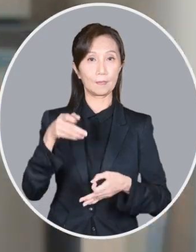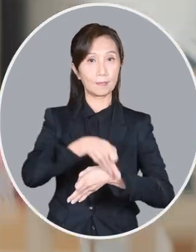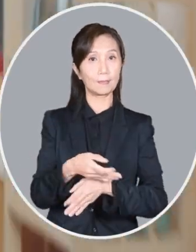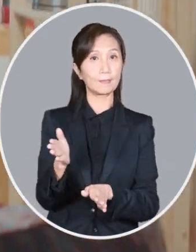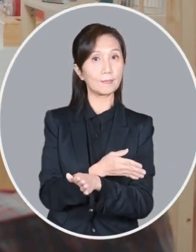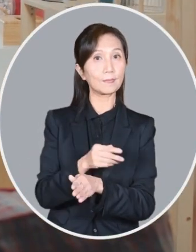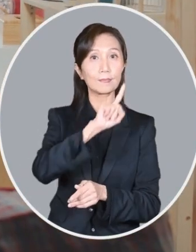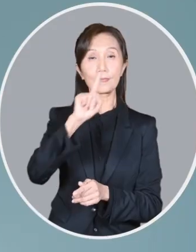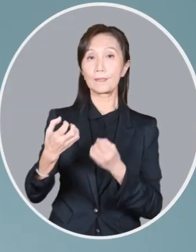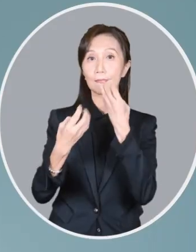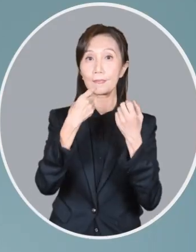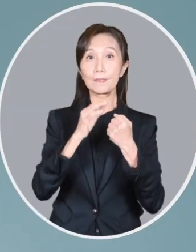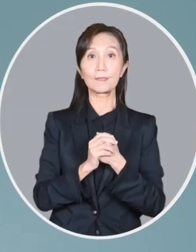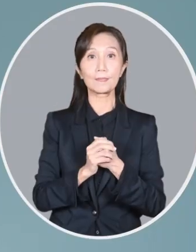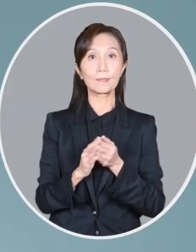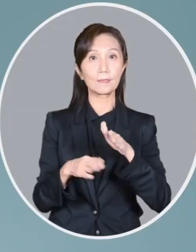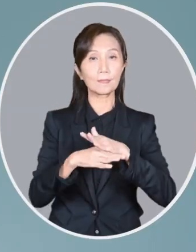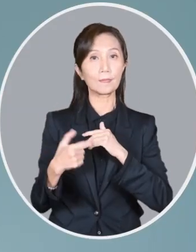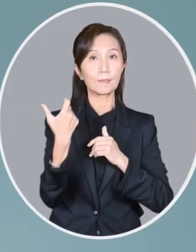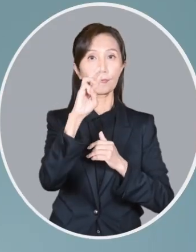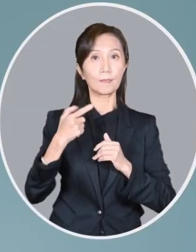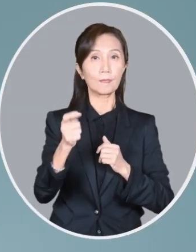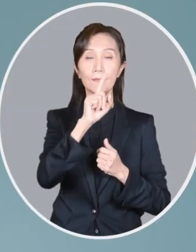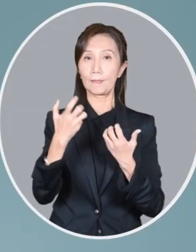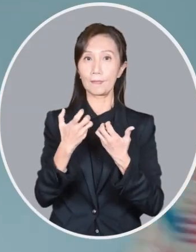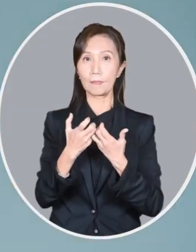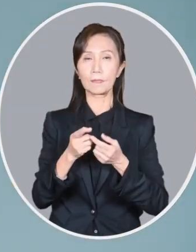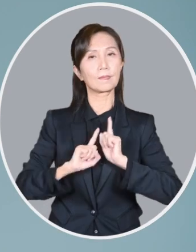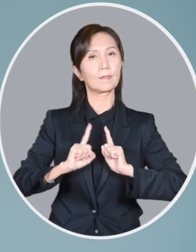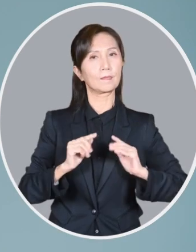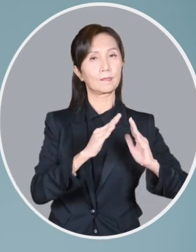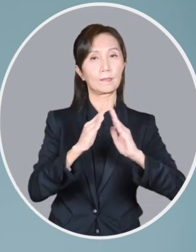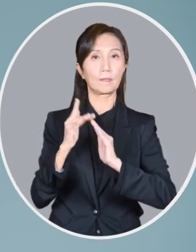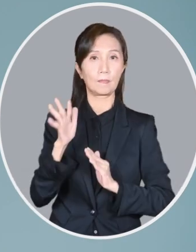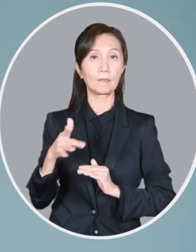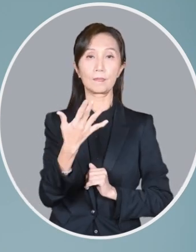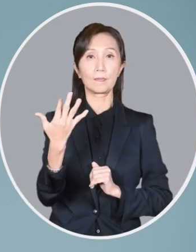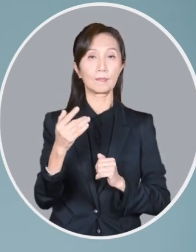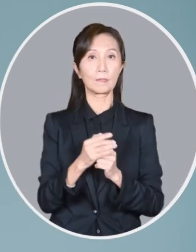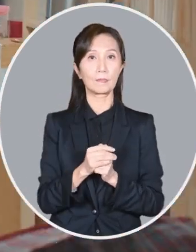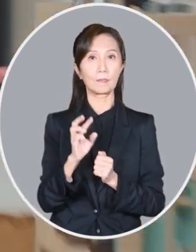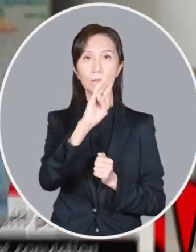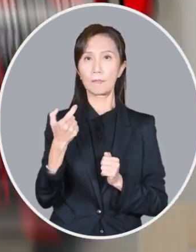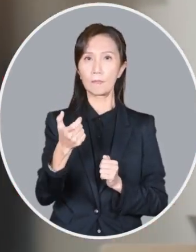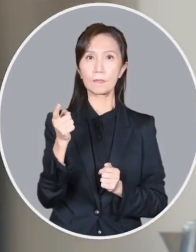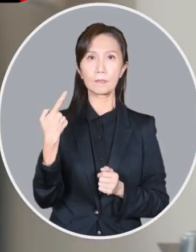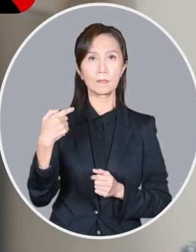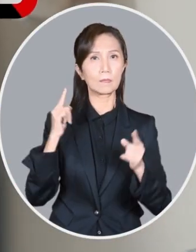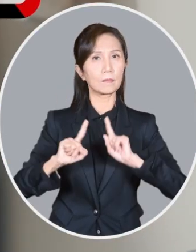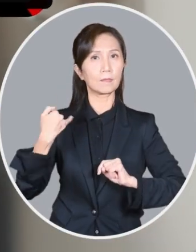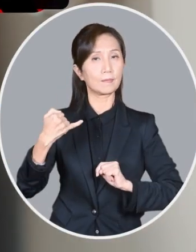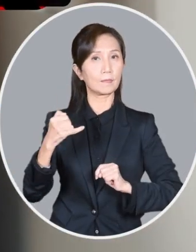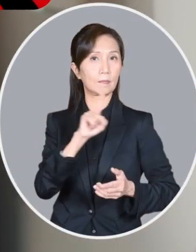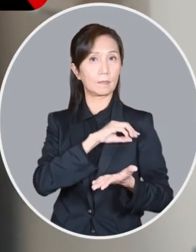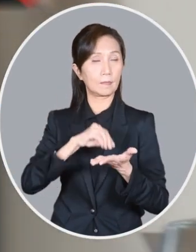Any questions before renting? What's the water charge for this subdivided unit? Maybe a few hundred dollars. Water